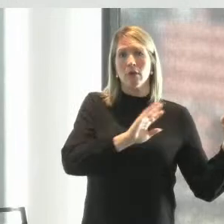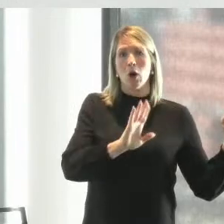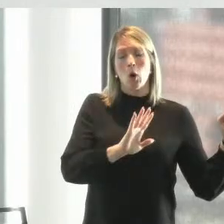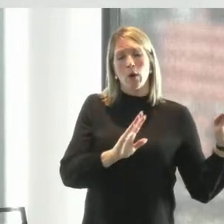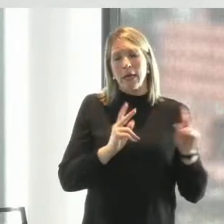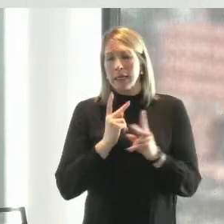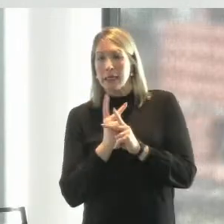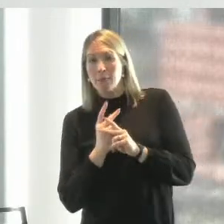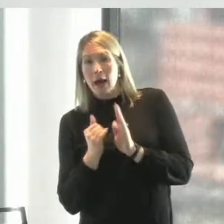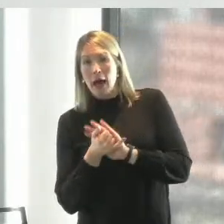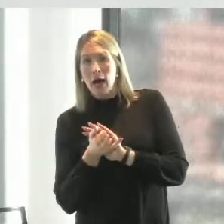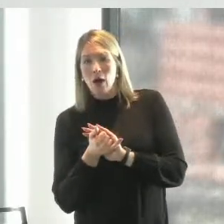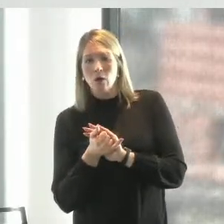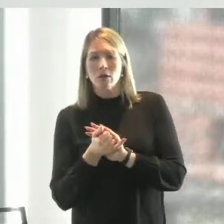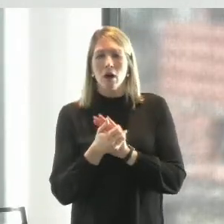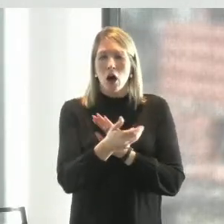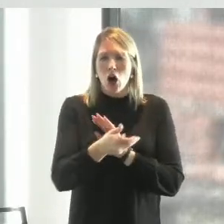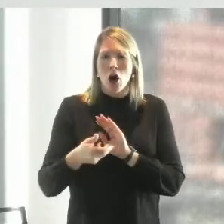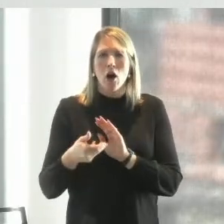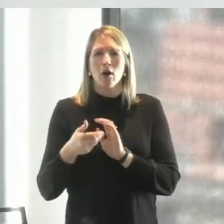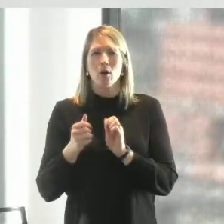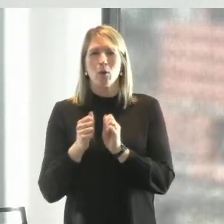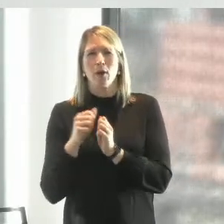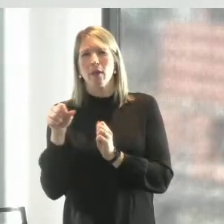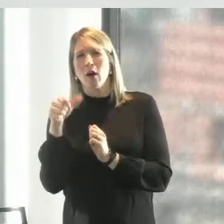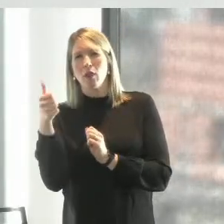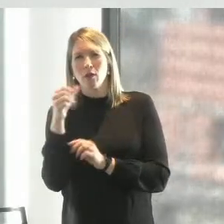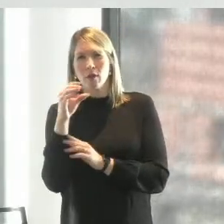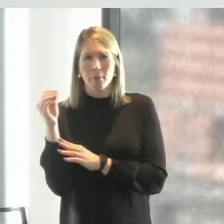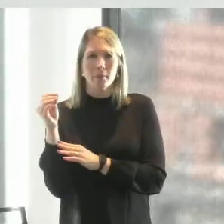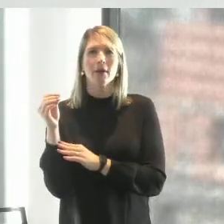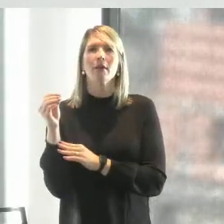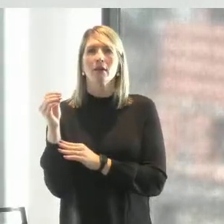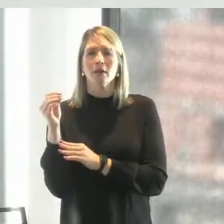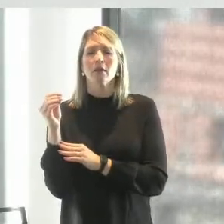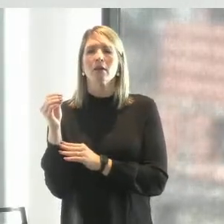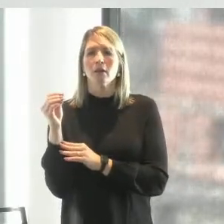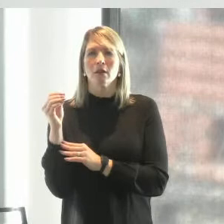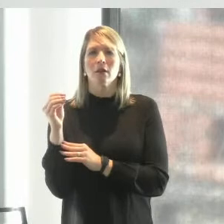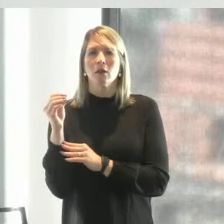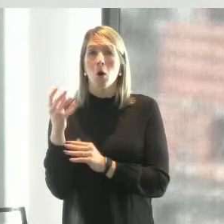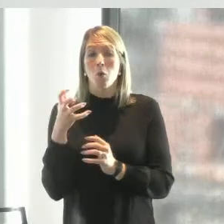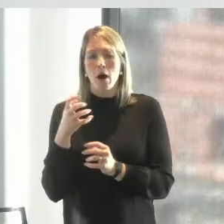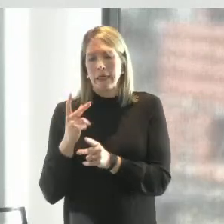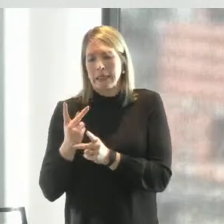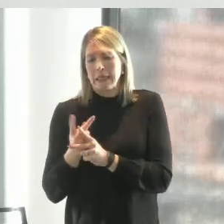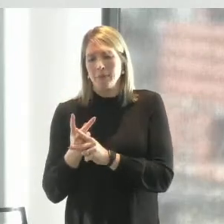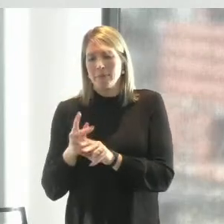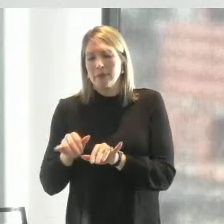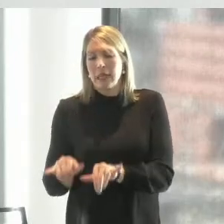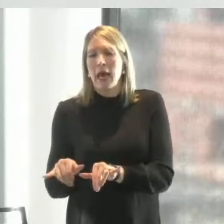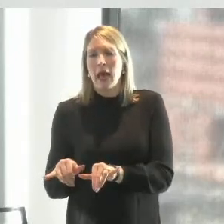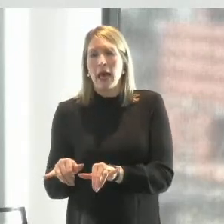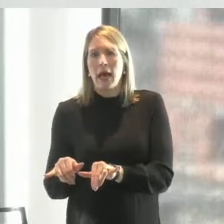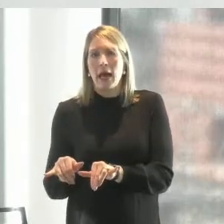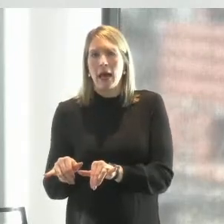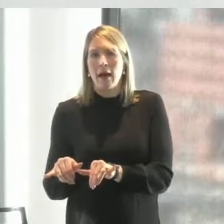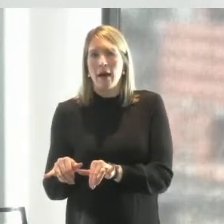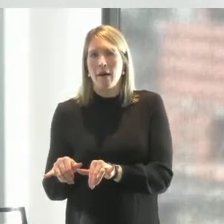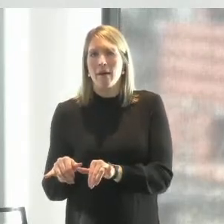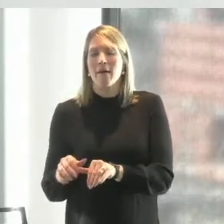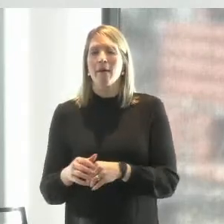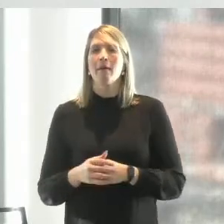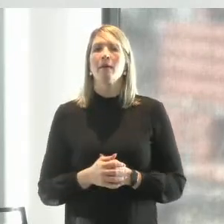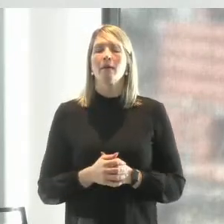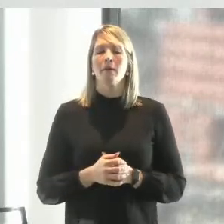work, with companies, successful companies that hire here at home. But we have to create a critical mass